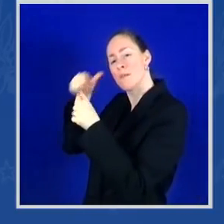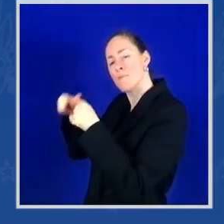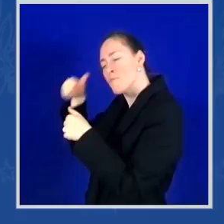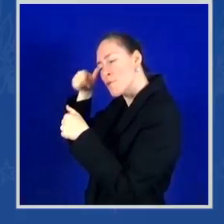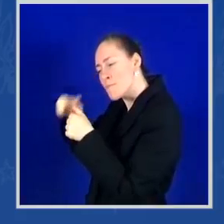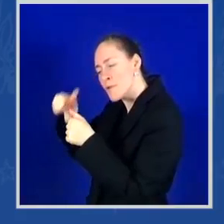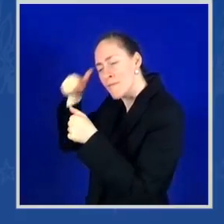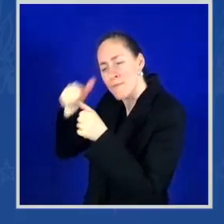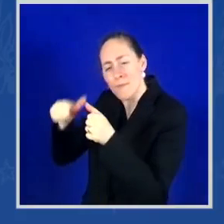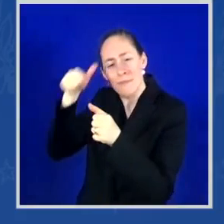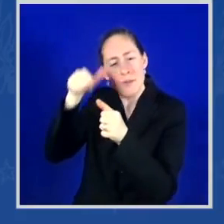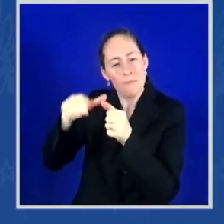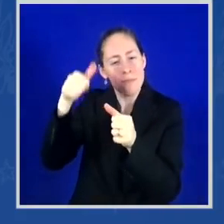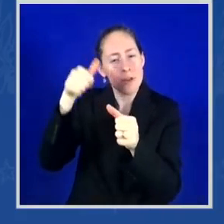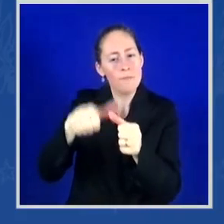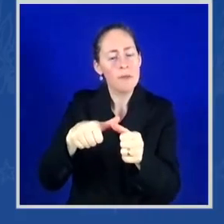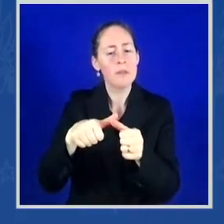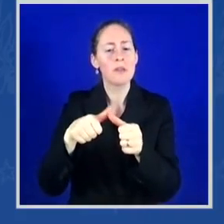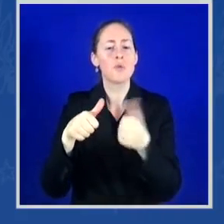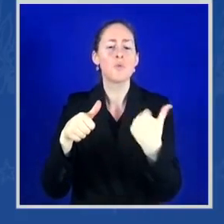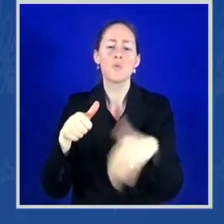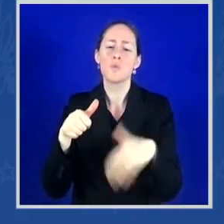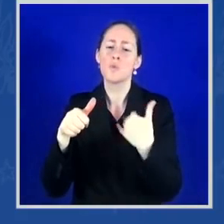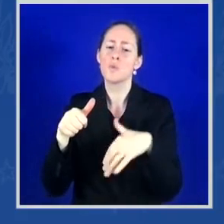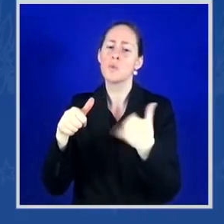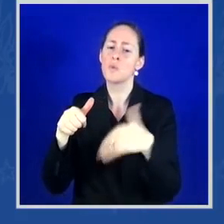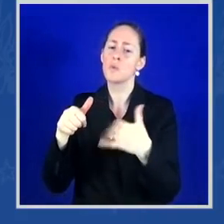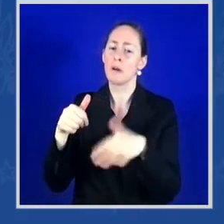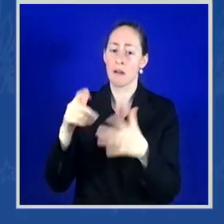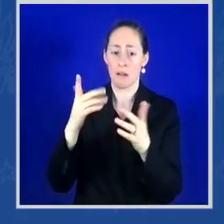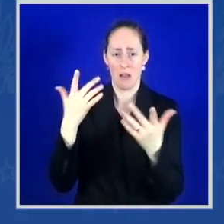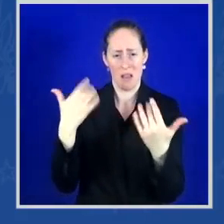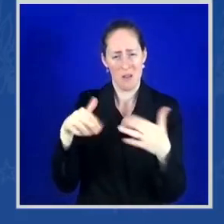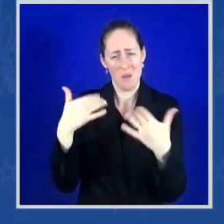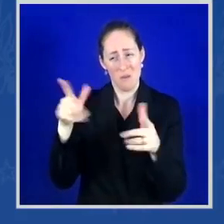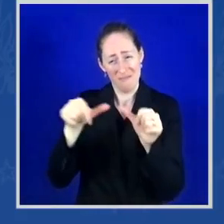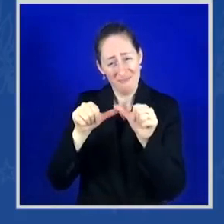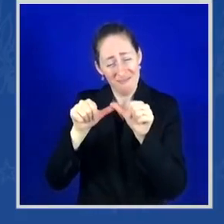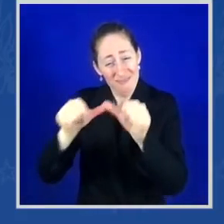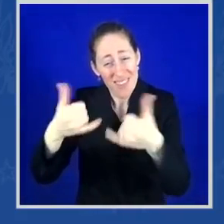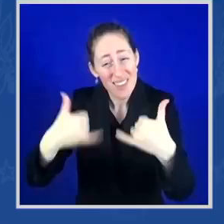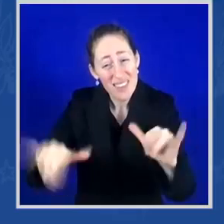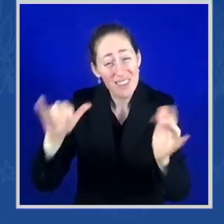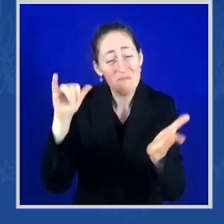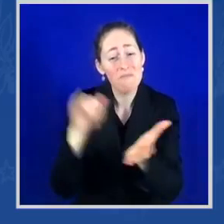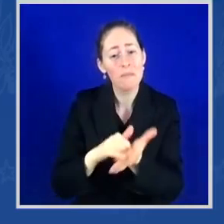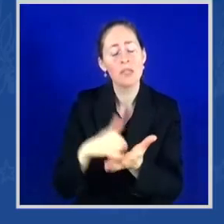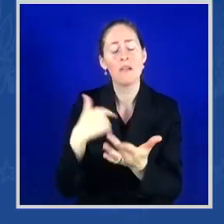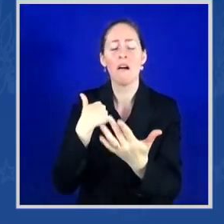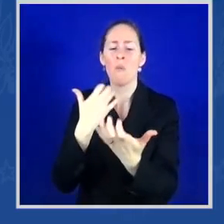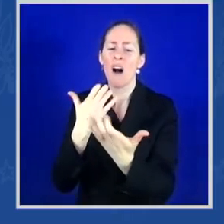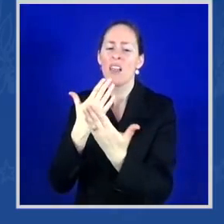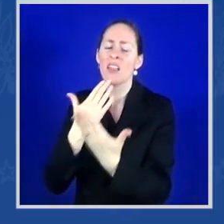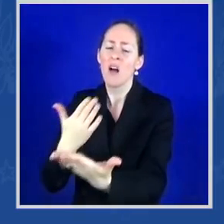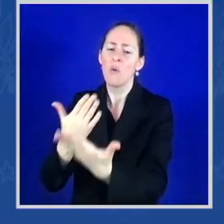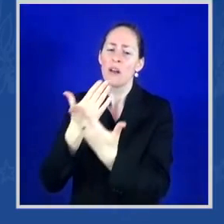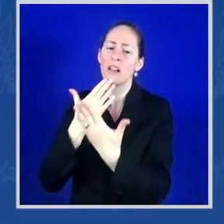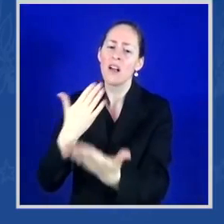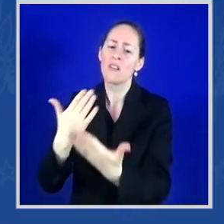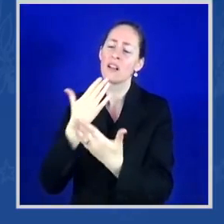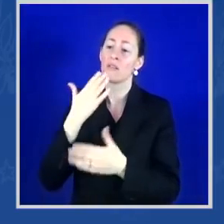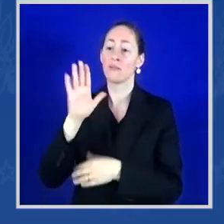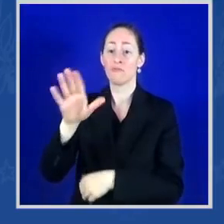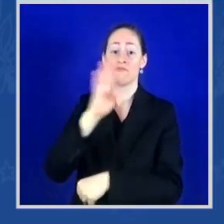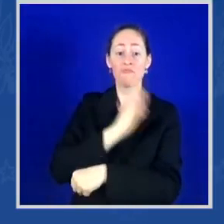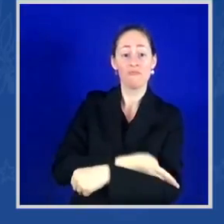country. And your sons, your daughters, they live on in your hearts and in their children as well.